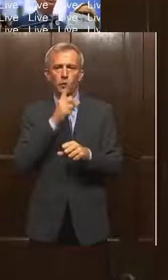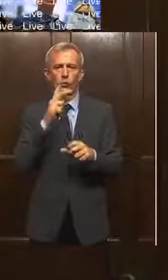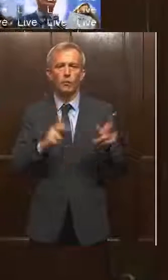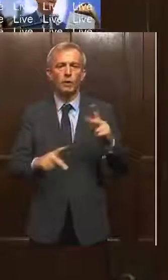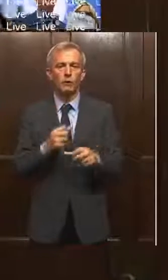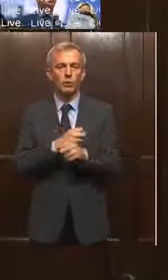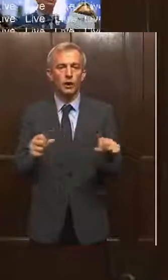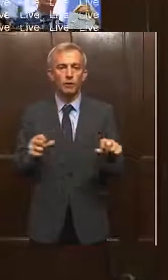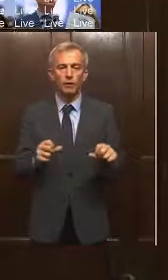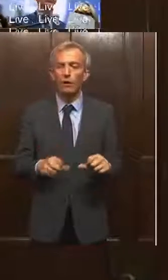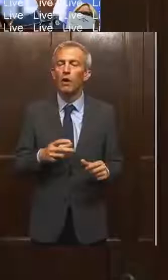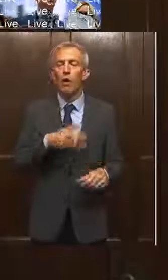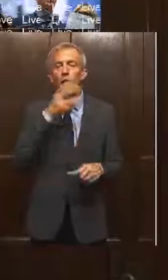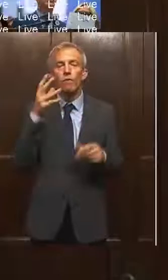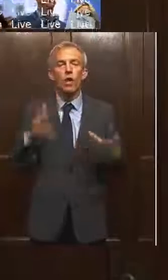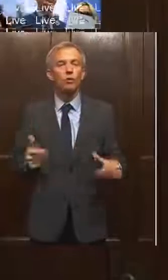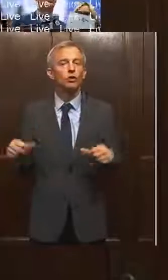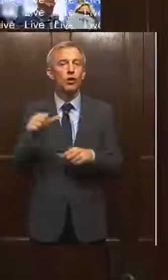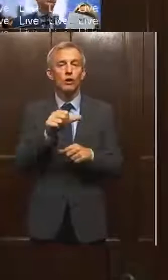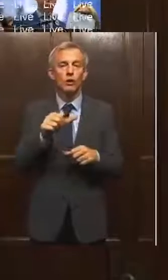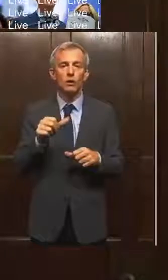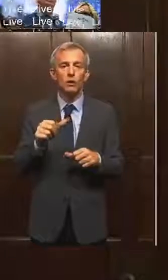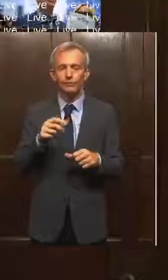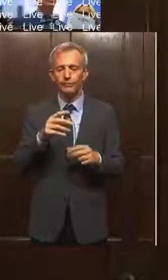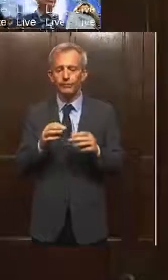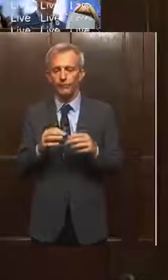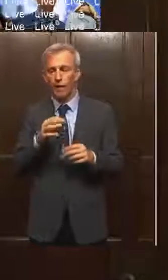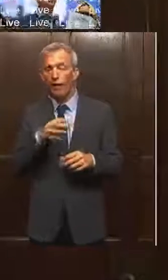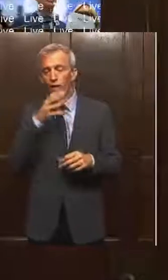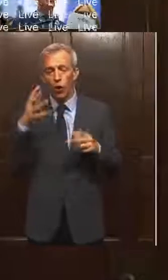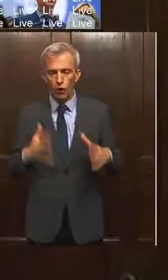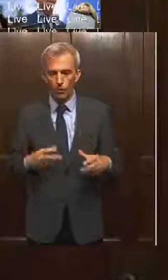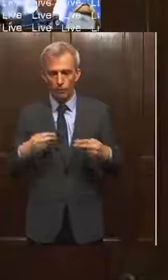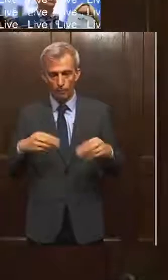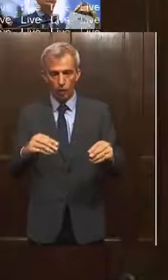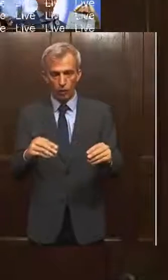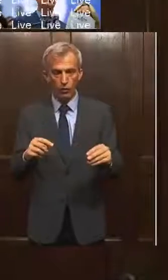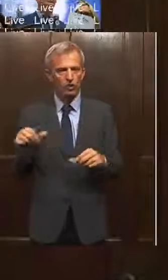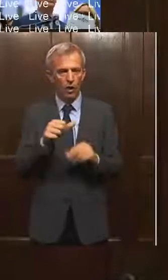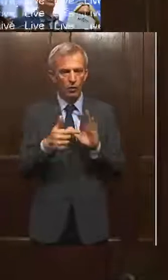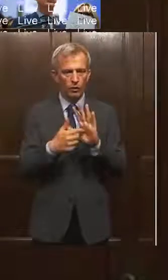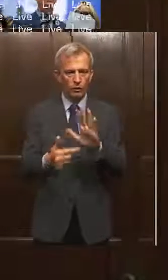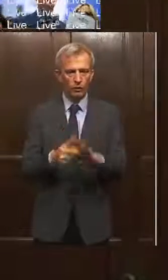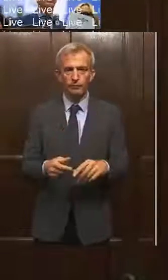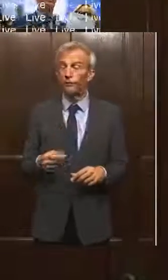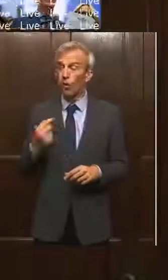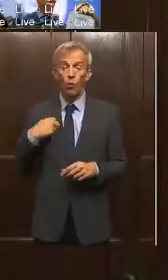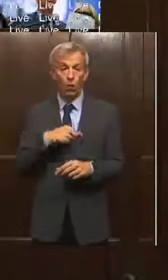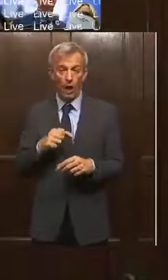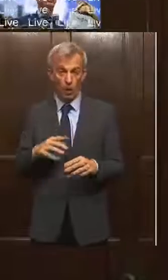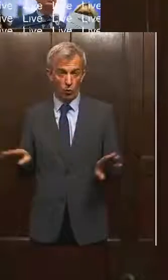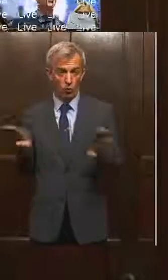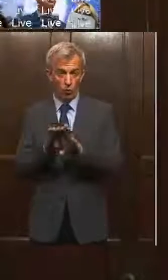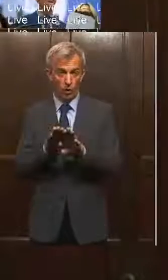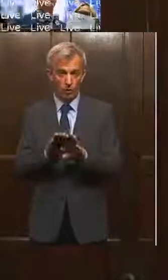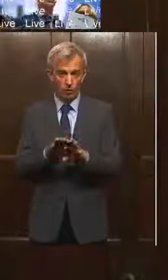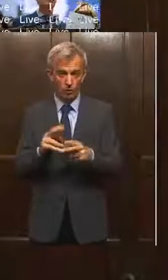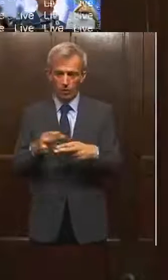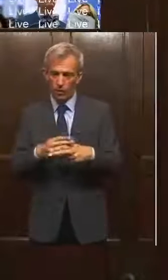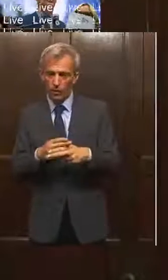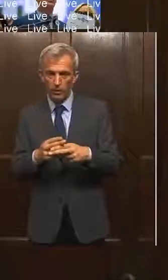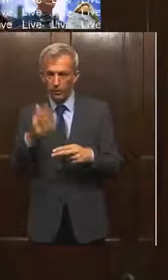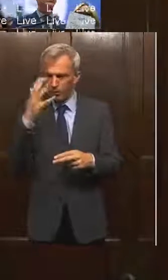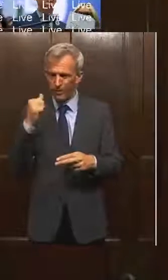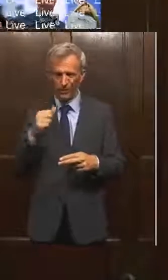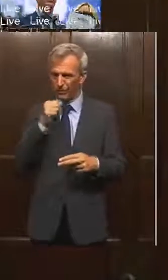Farmers markets was another great example. We had to shut them down temporarily because we saw people not practicing the safest measures that they